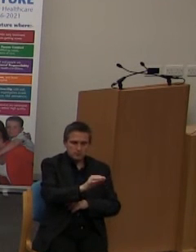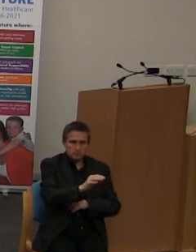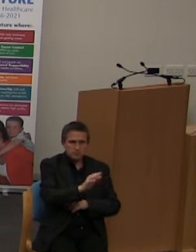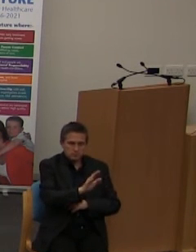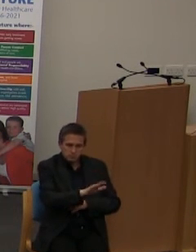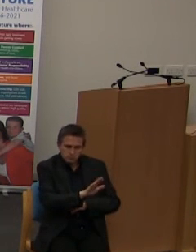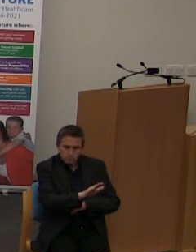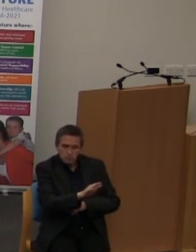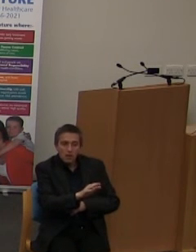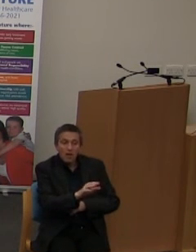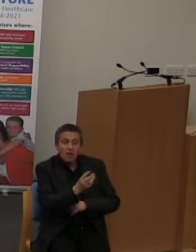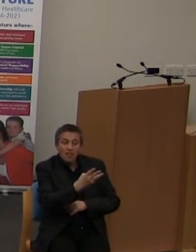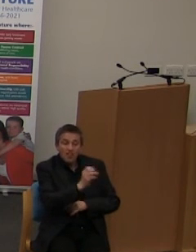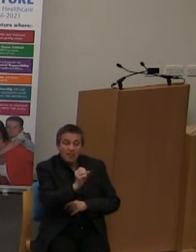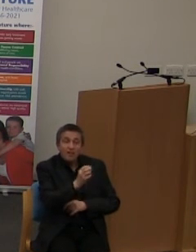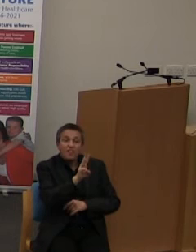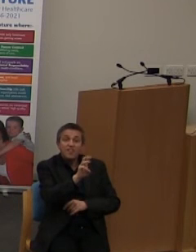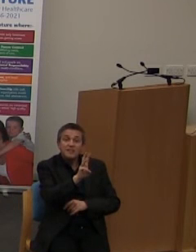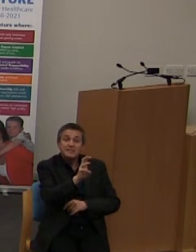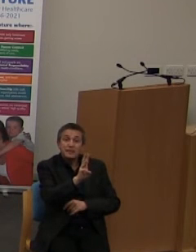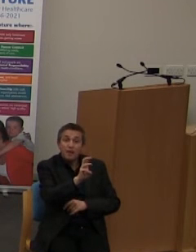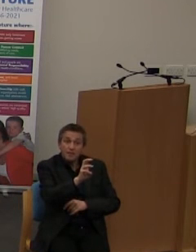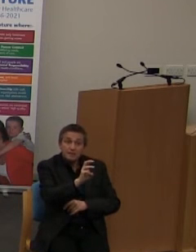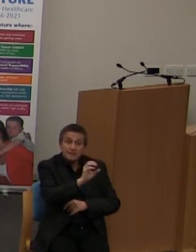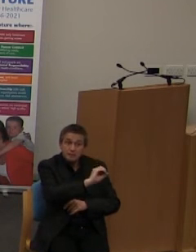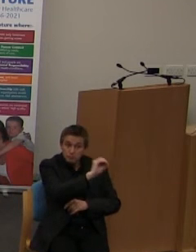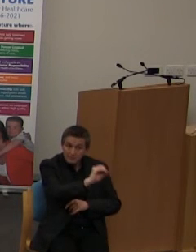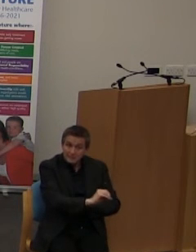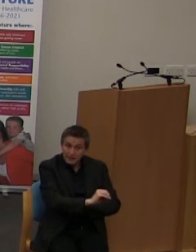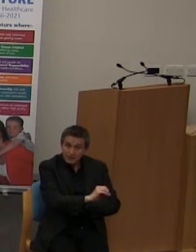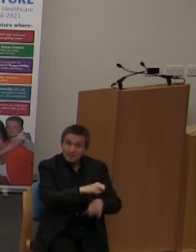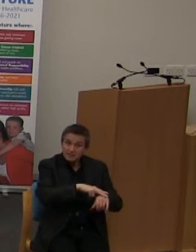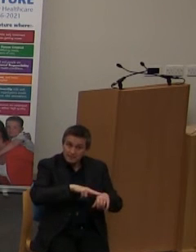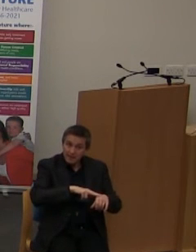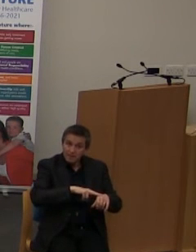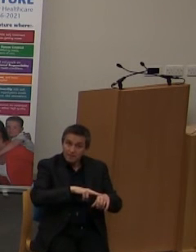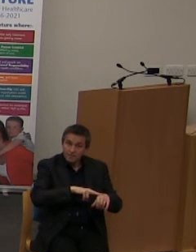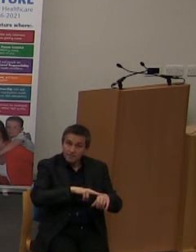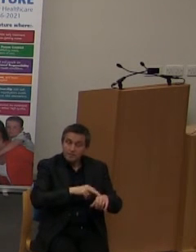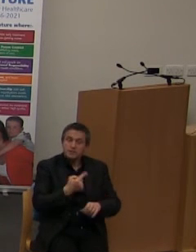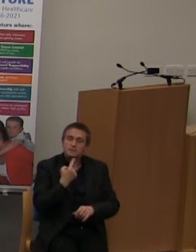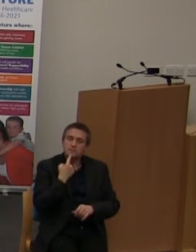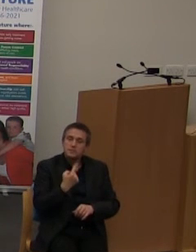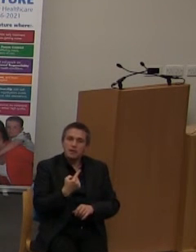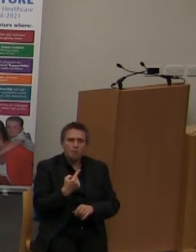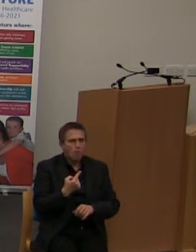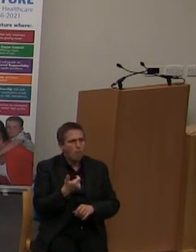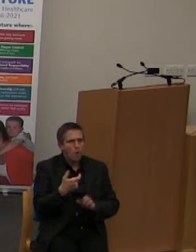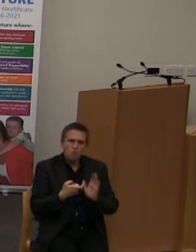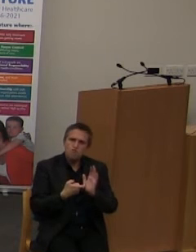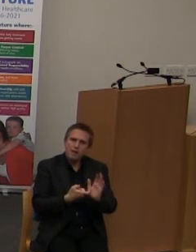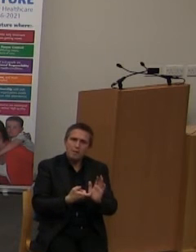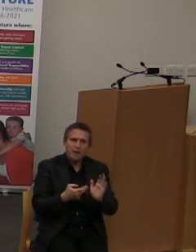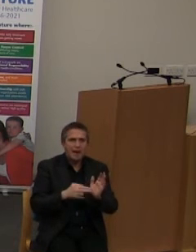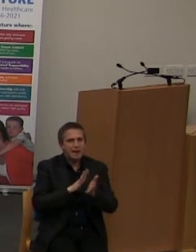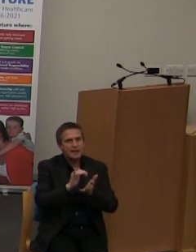additional 13% of our staff from previous reports had said that they would recommend NHS Forth Valley